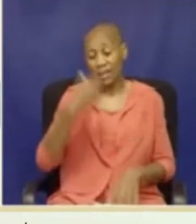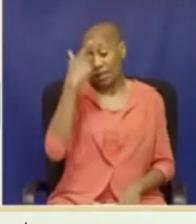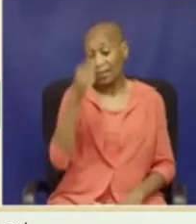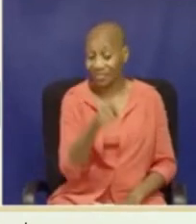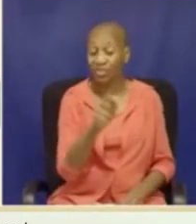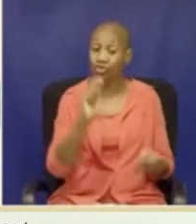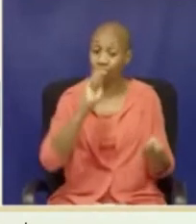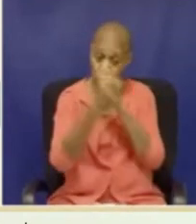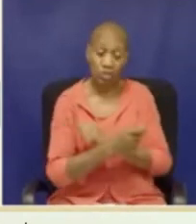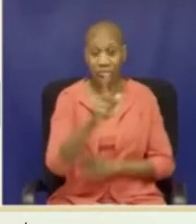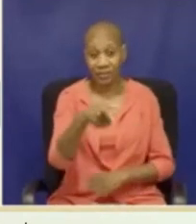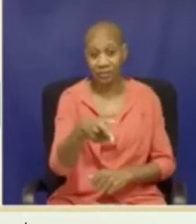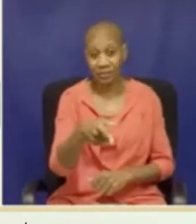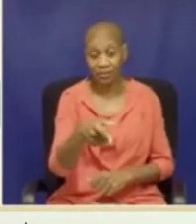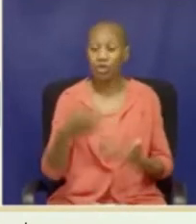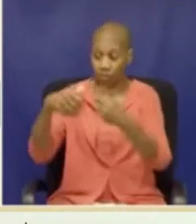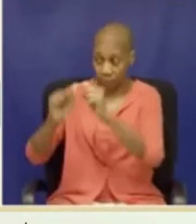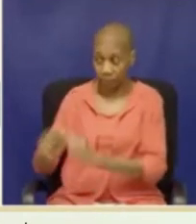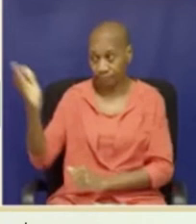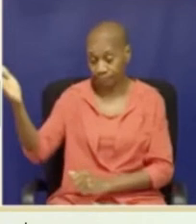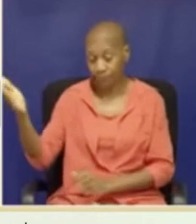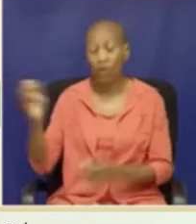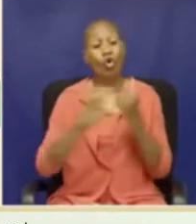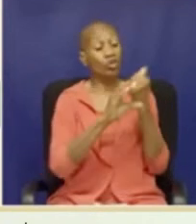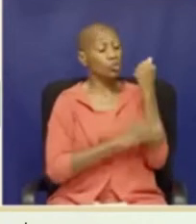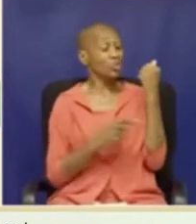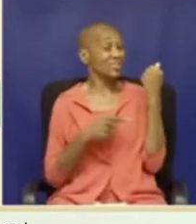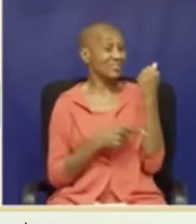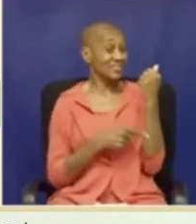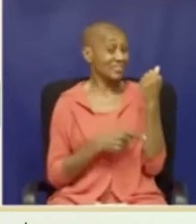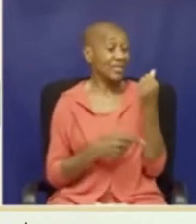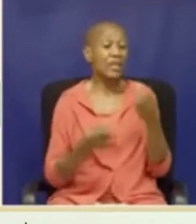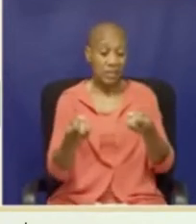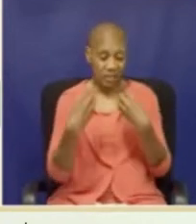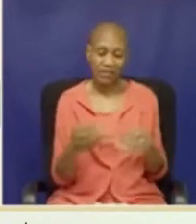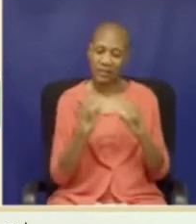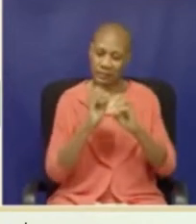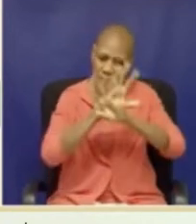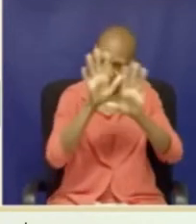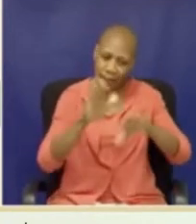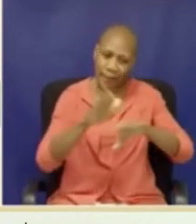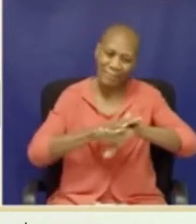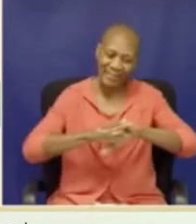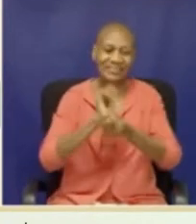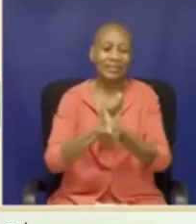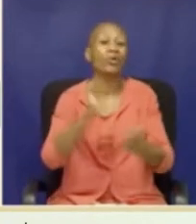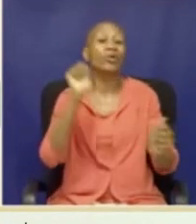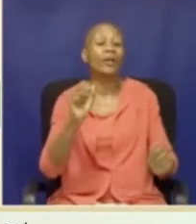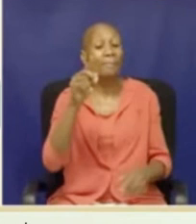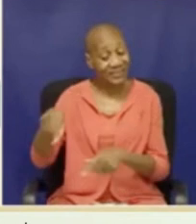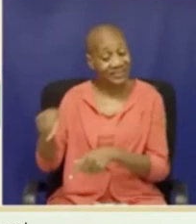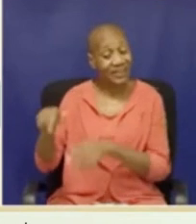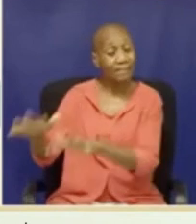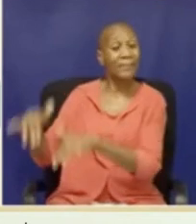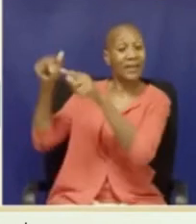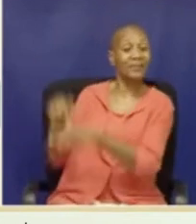them. We believe this must change. Chairperson, the Constitution did give us a strong base for